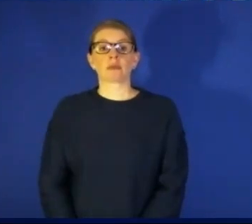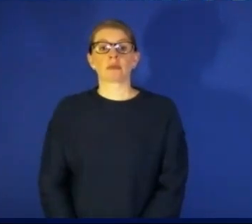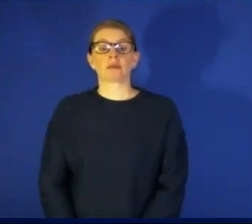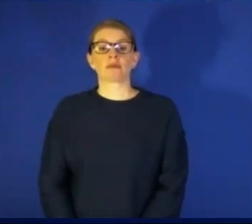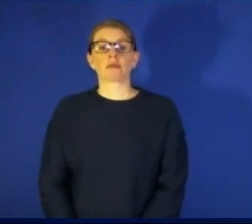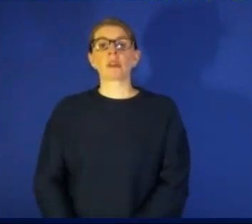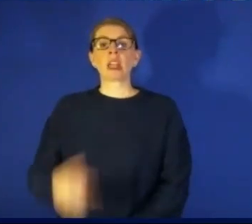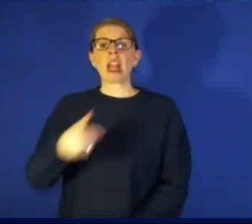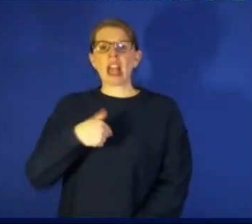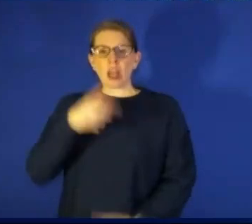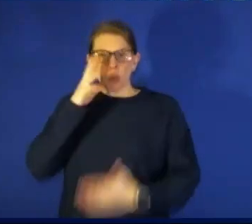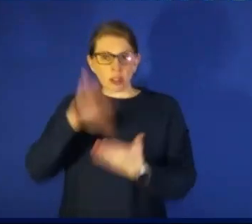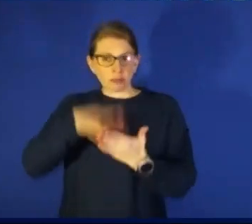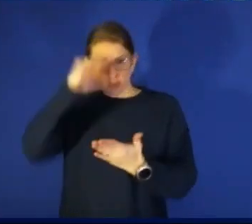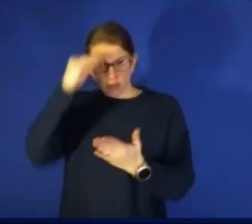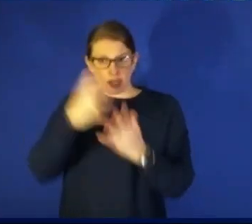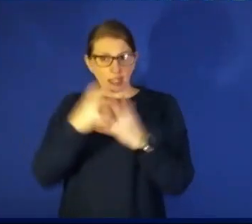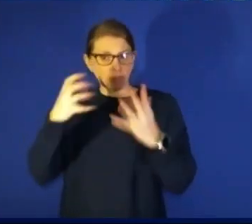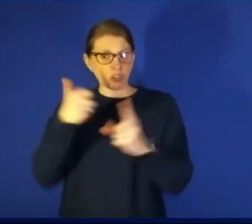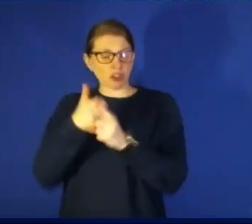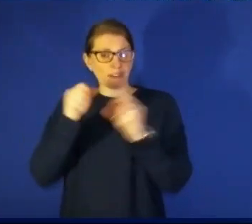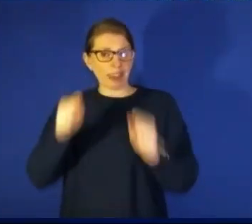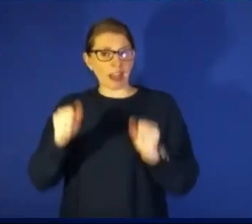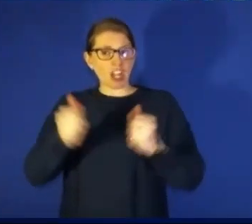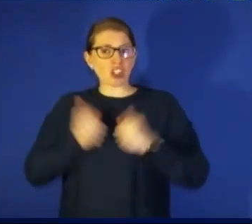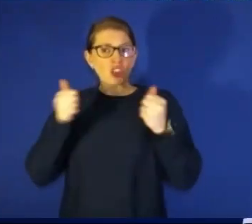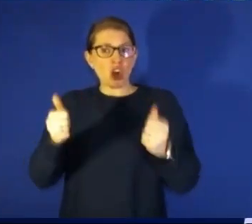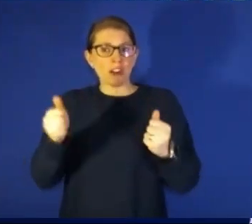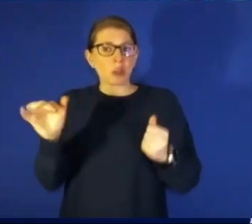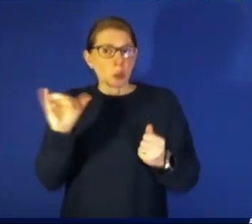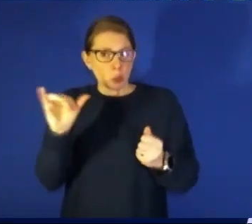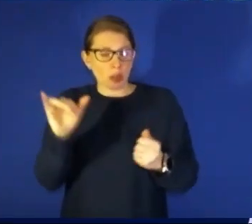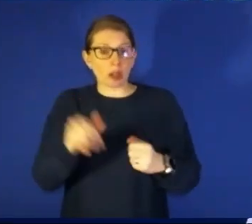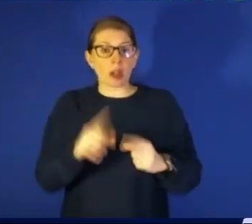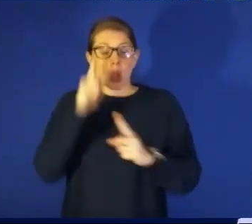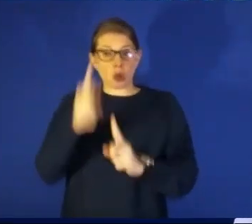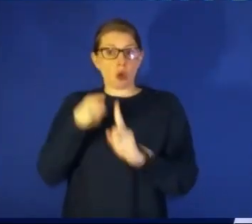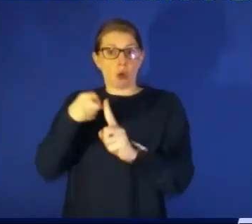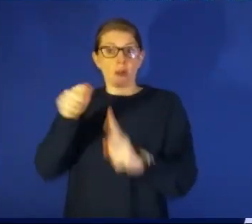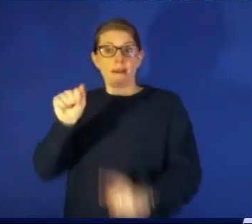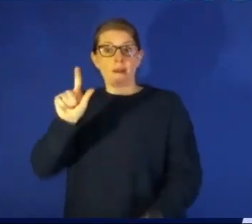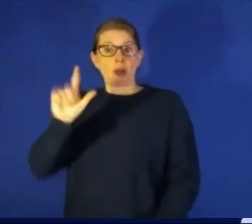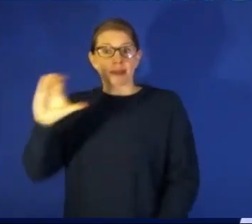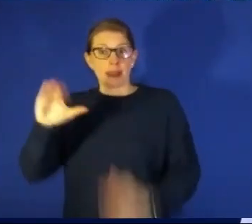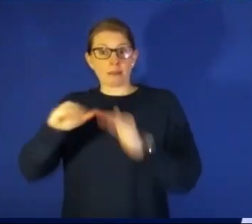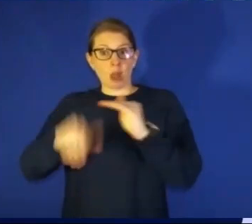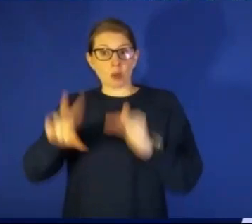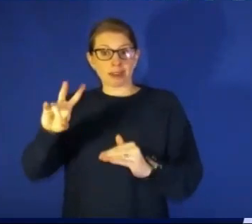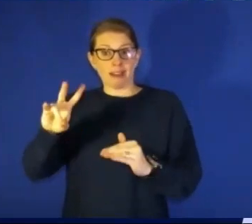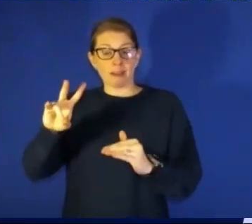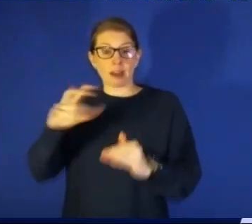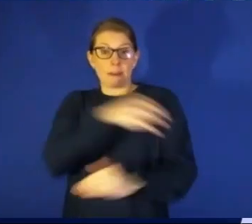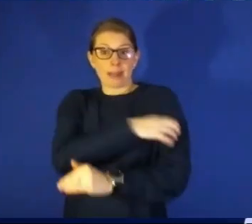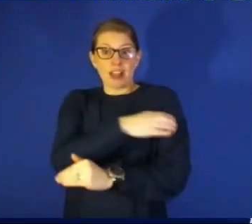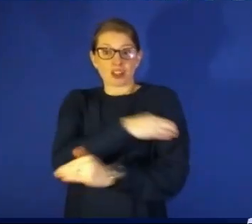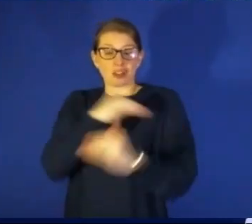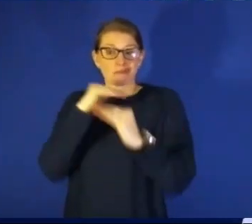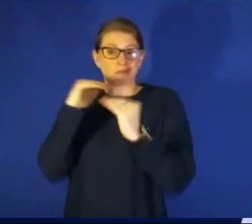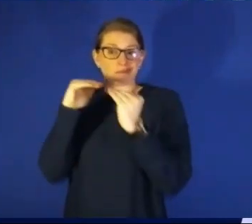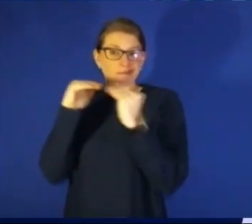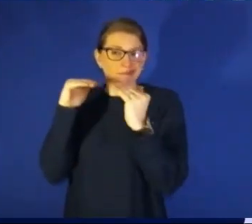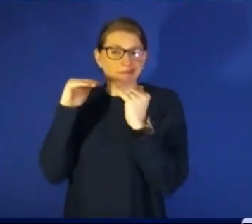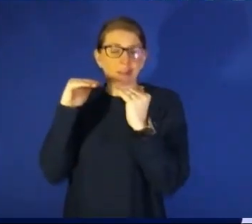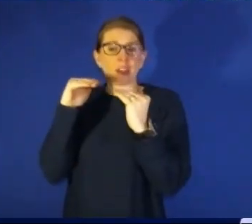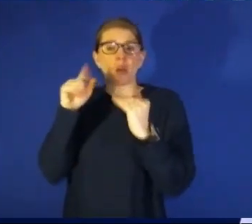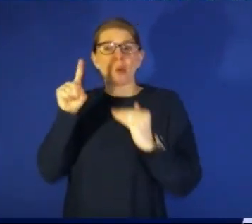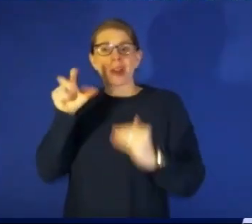patient. Mm-hmm. There are goals of getting your A1C down below 7, your blood pressure close to 130, getting your